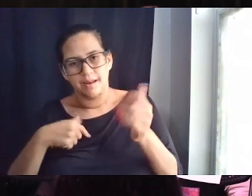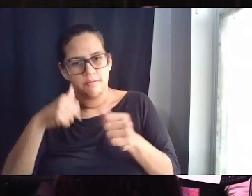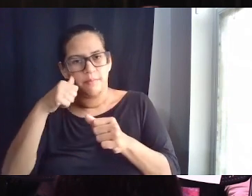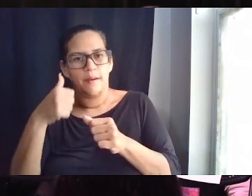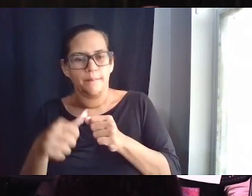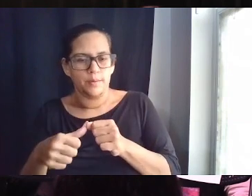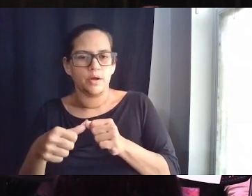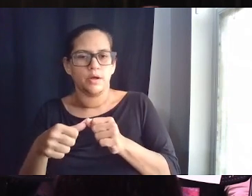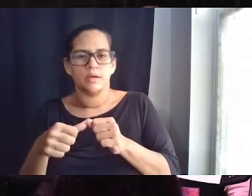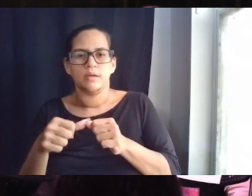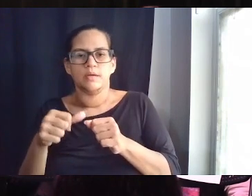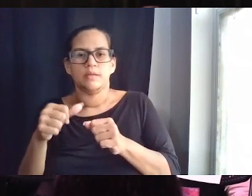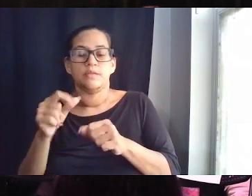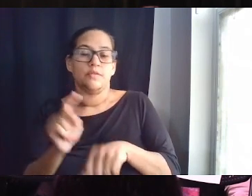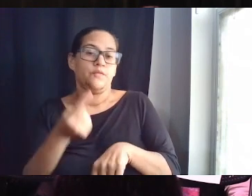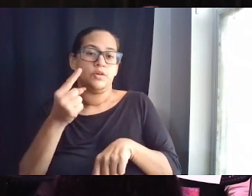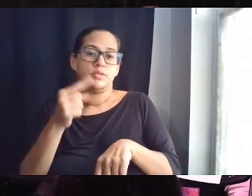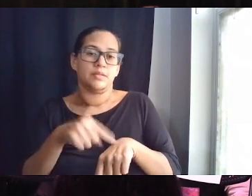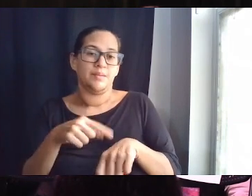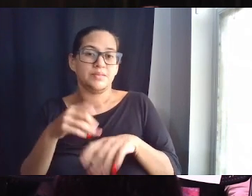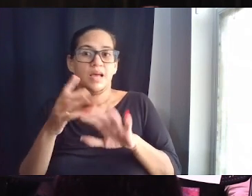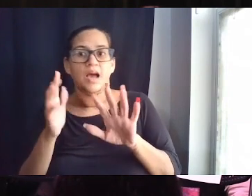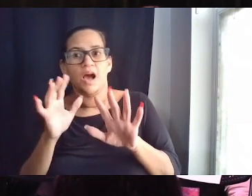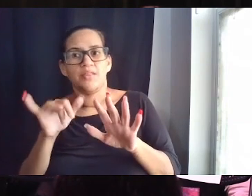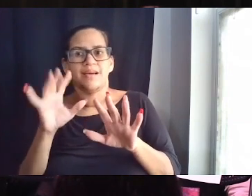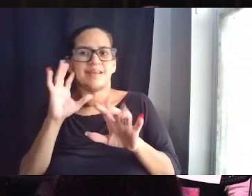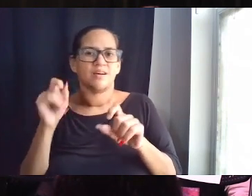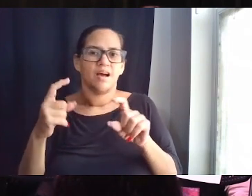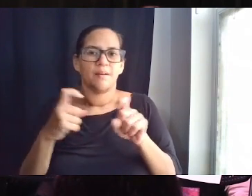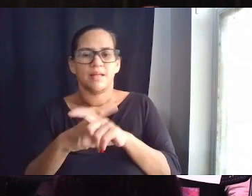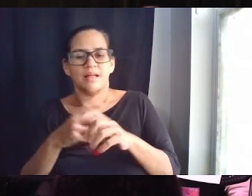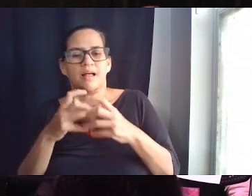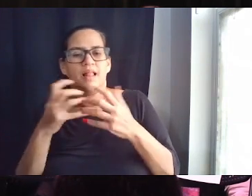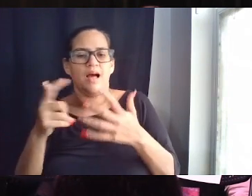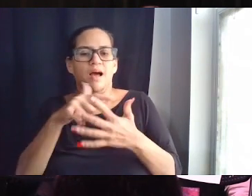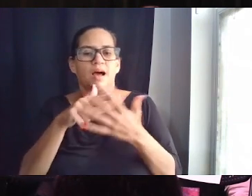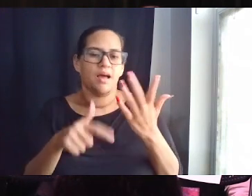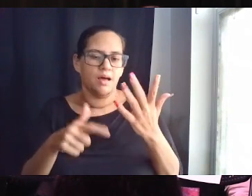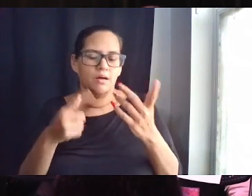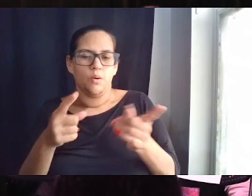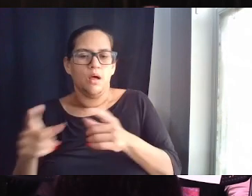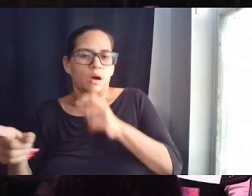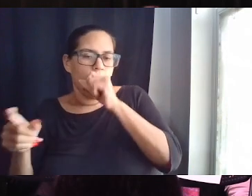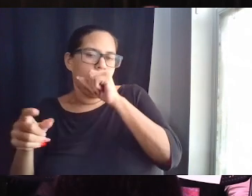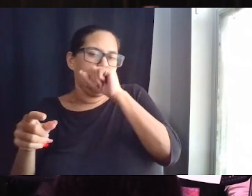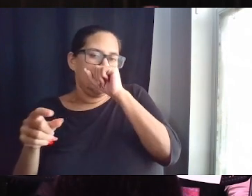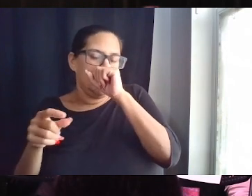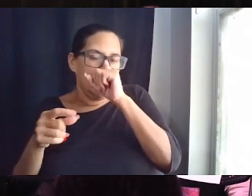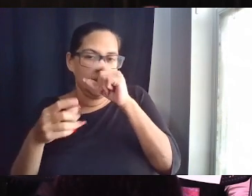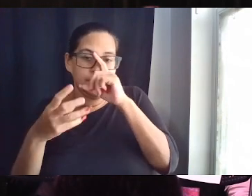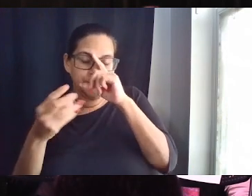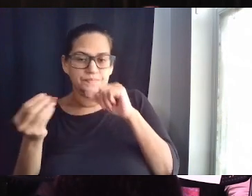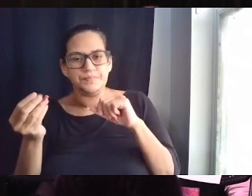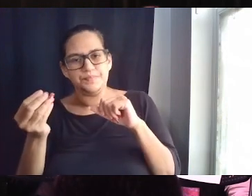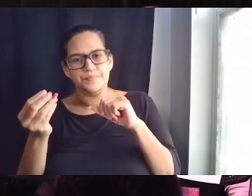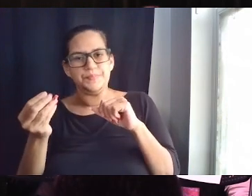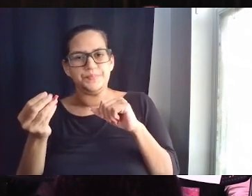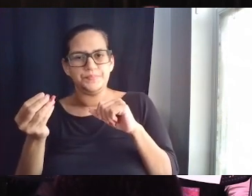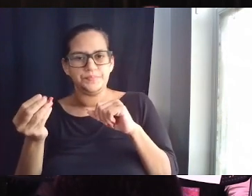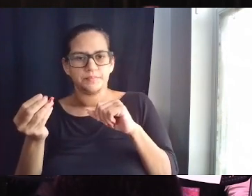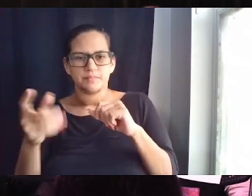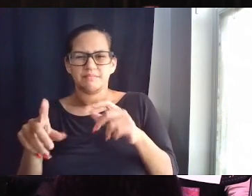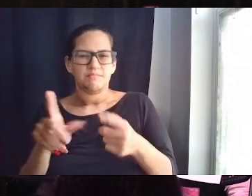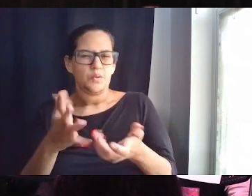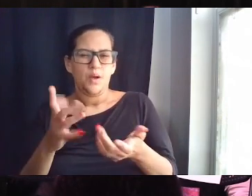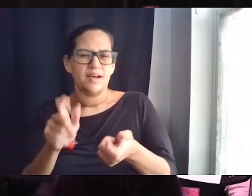first time. It was like, oh, that sounds complicated. There was a lot of things going on. And they go, what exactly would be happening?